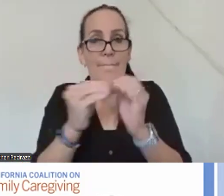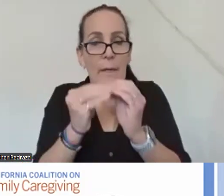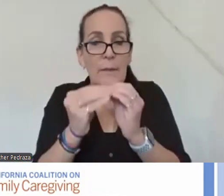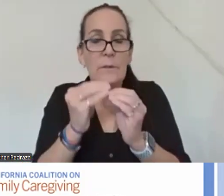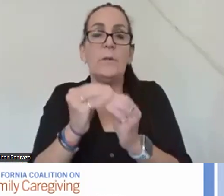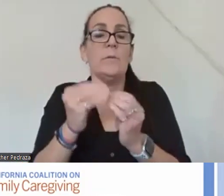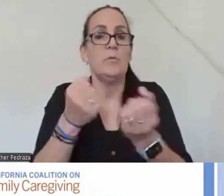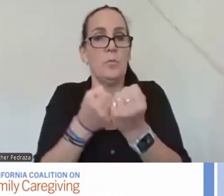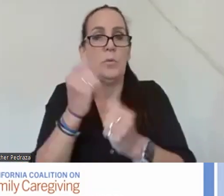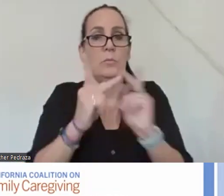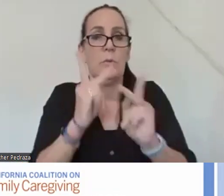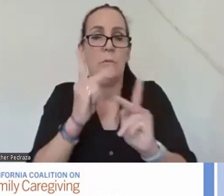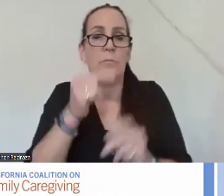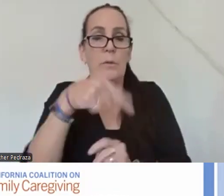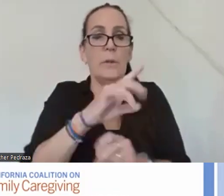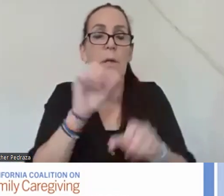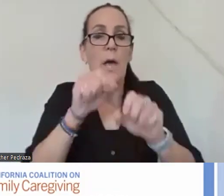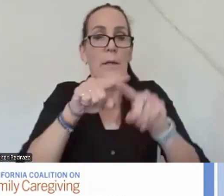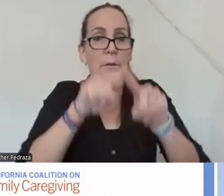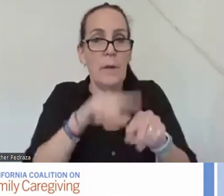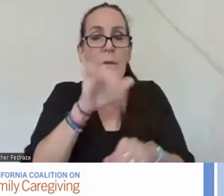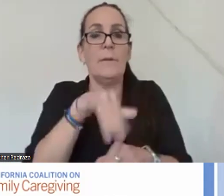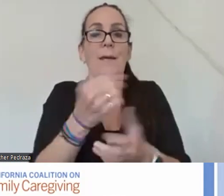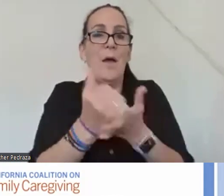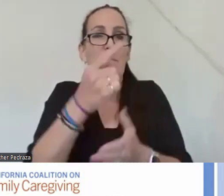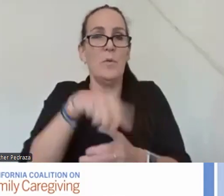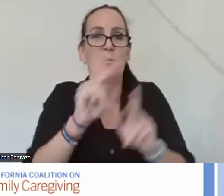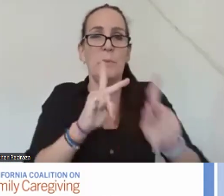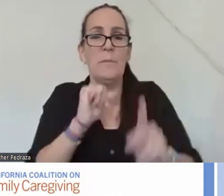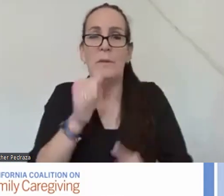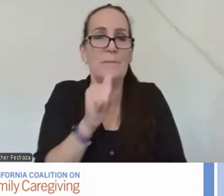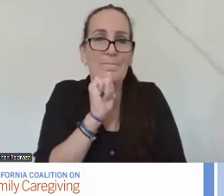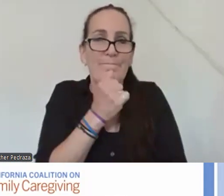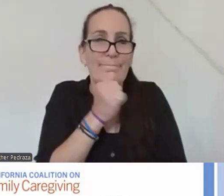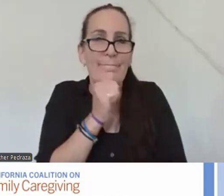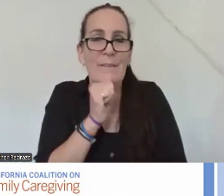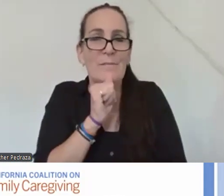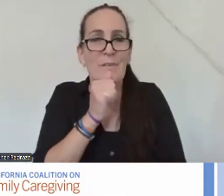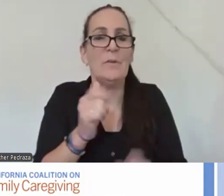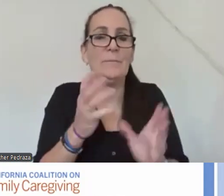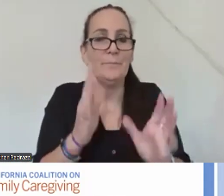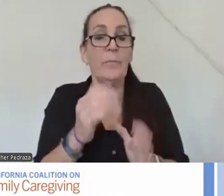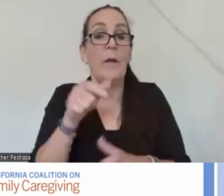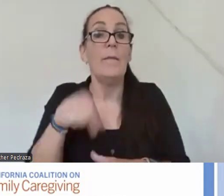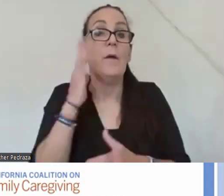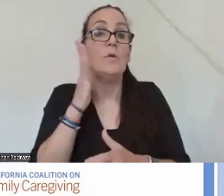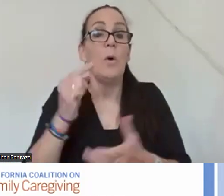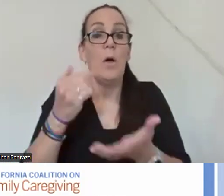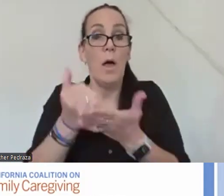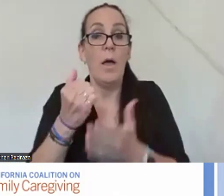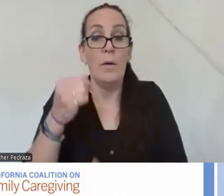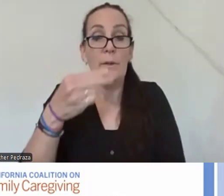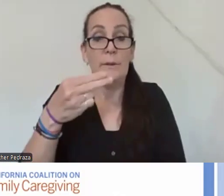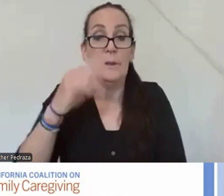home and community-based services and supports are not harmed. This integration will help DHCS delegate responsibility for